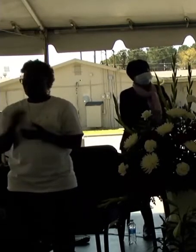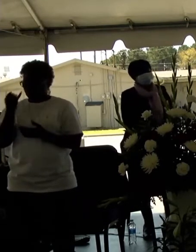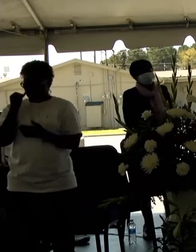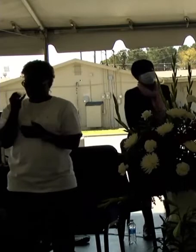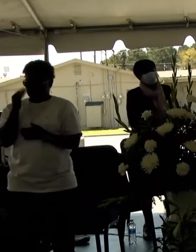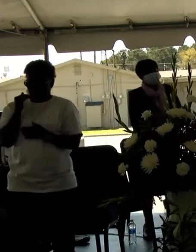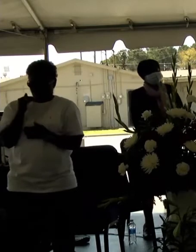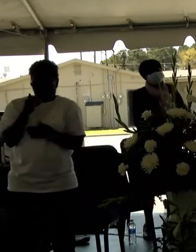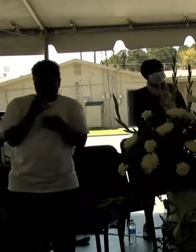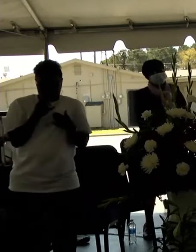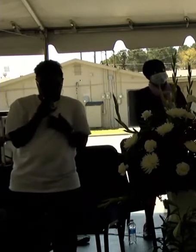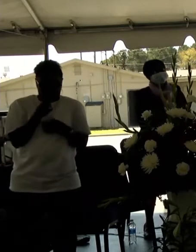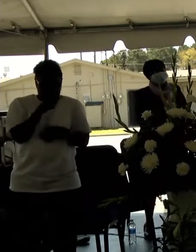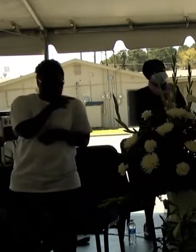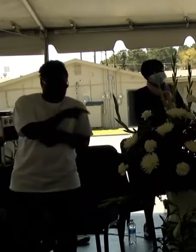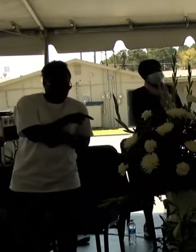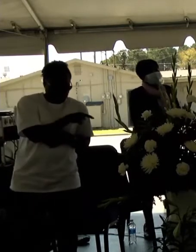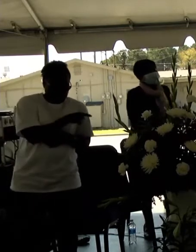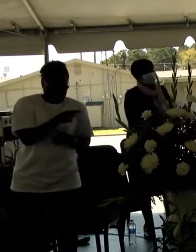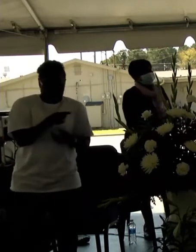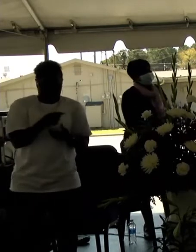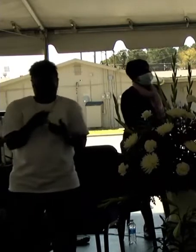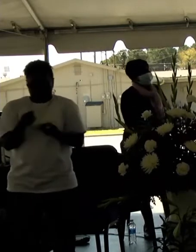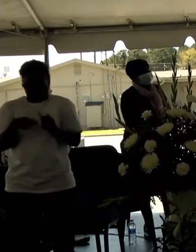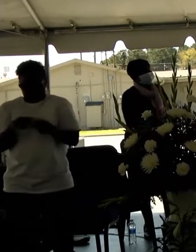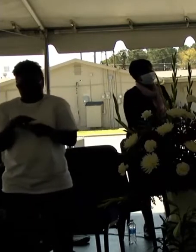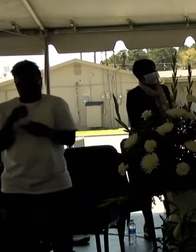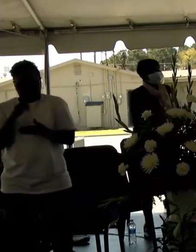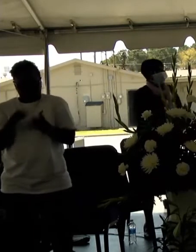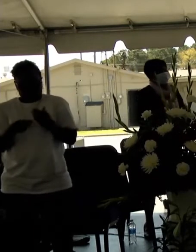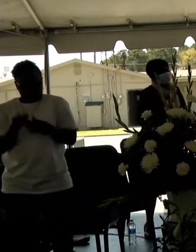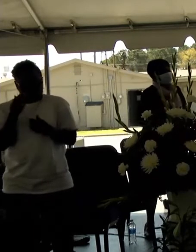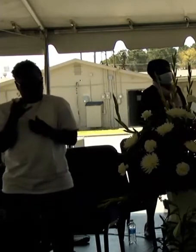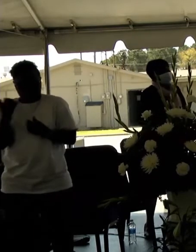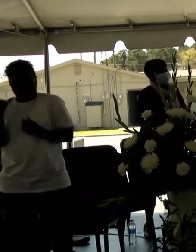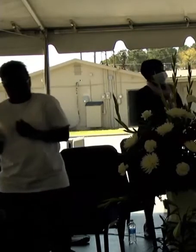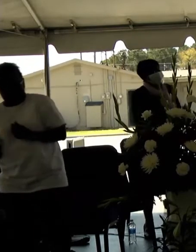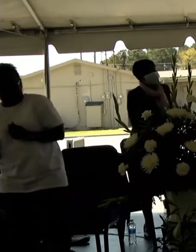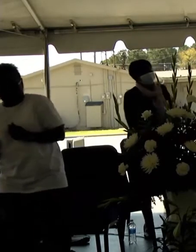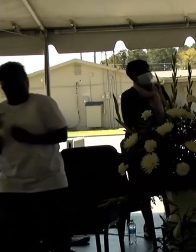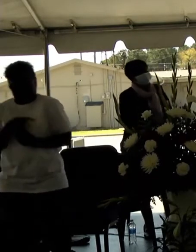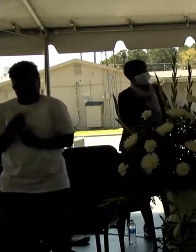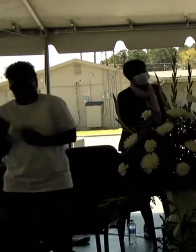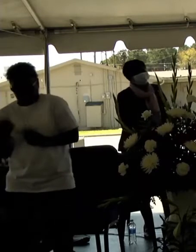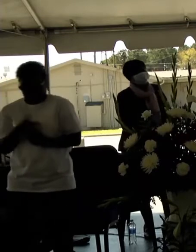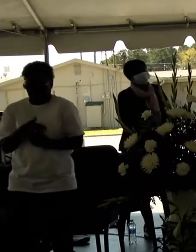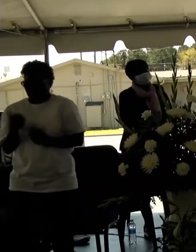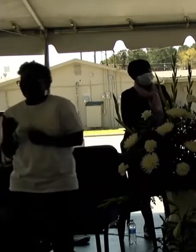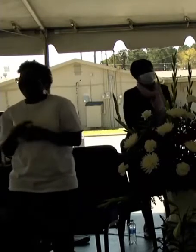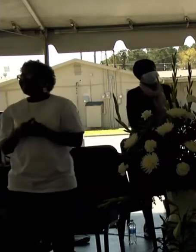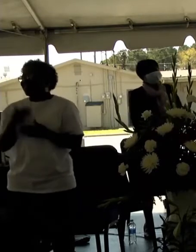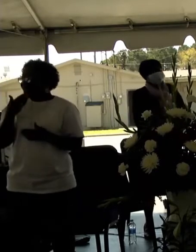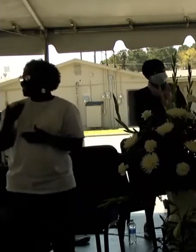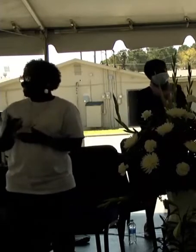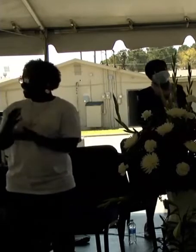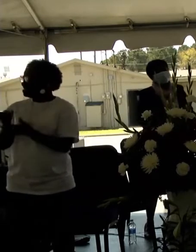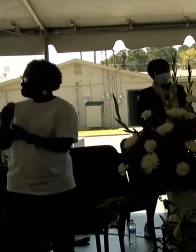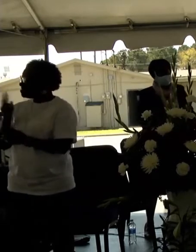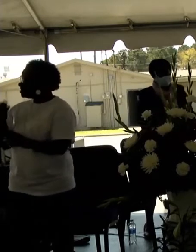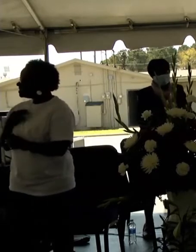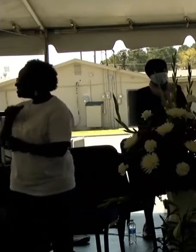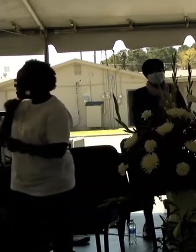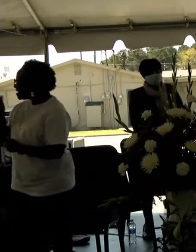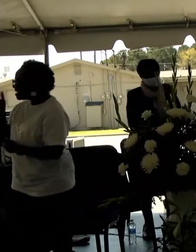If I knew then what I know now, ooh, child. And you know what? It's good that some of us didn't